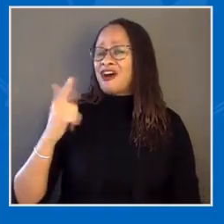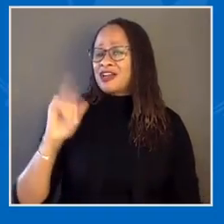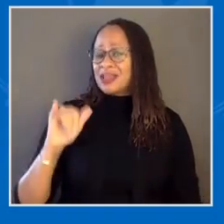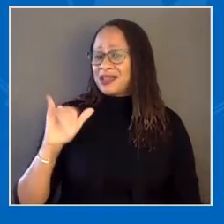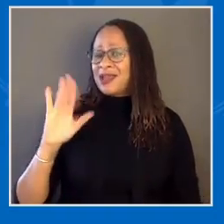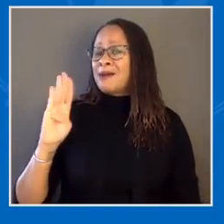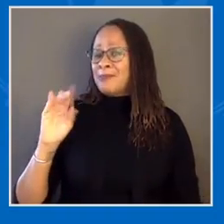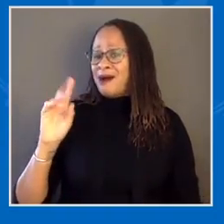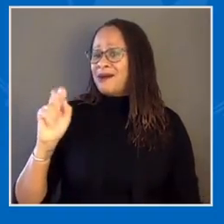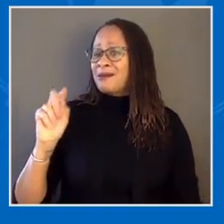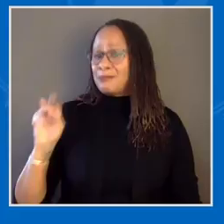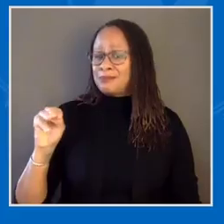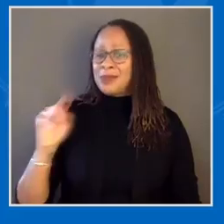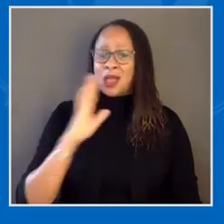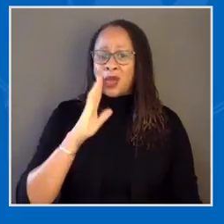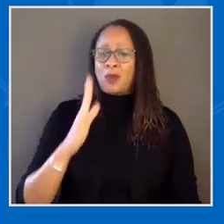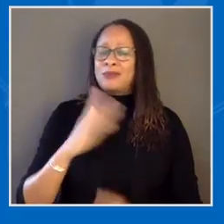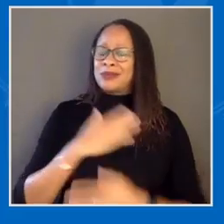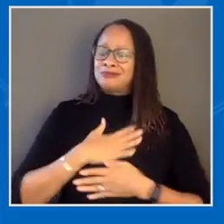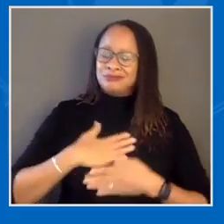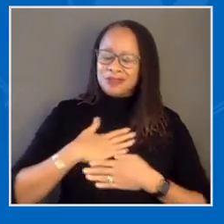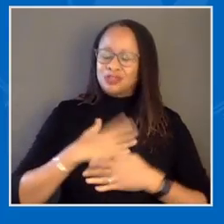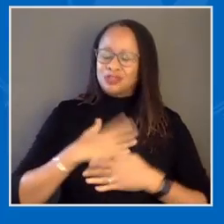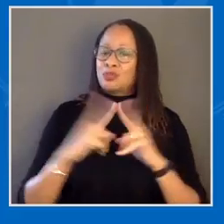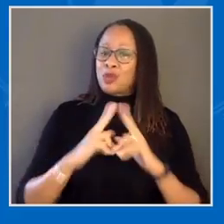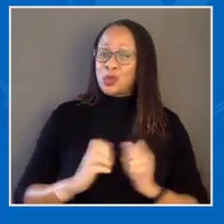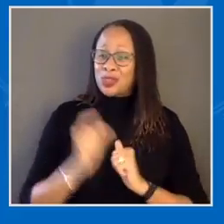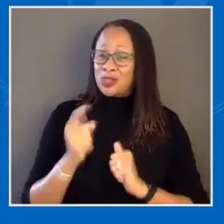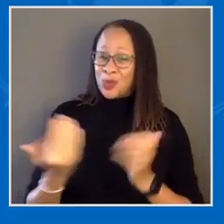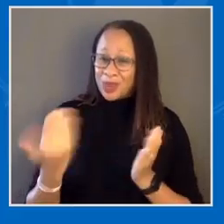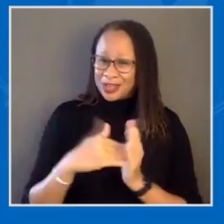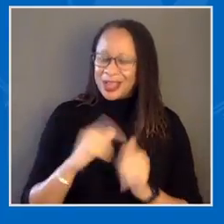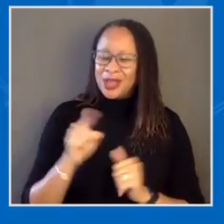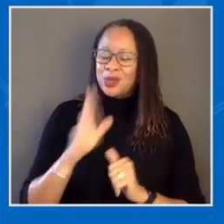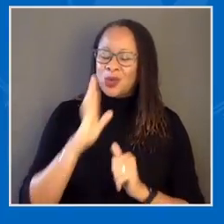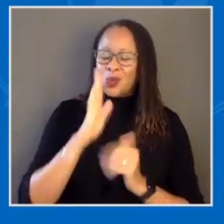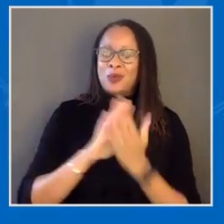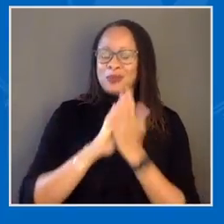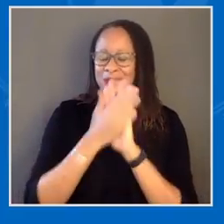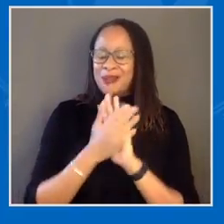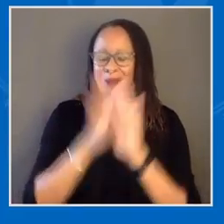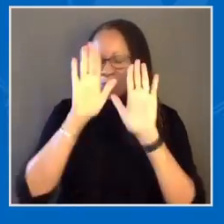huge pleasure to partner with you again. You will be a terrific secretary.